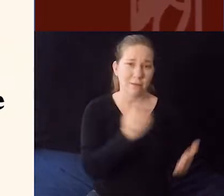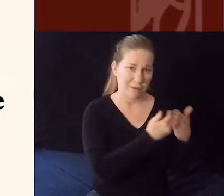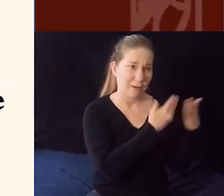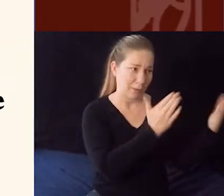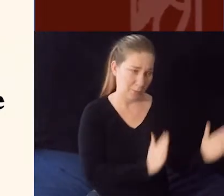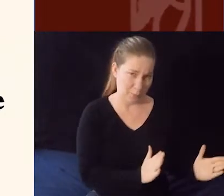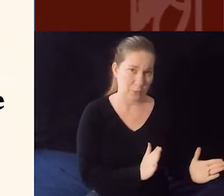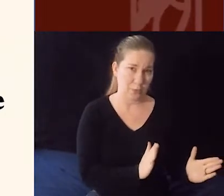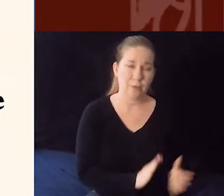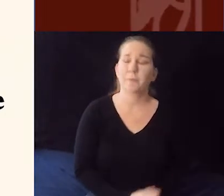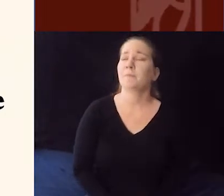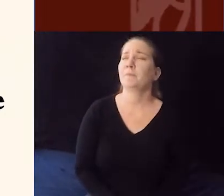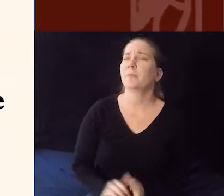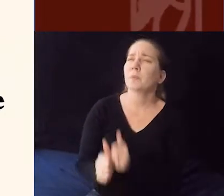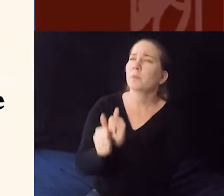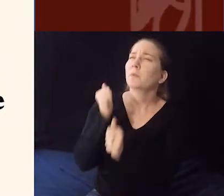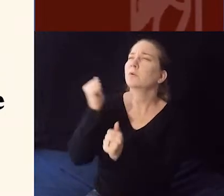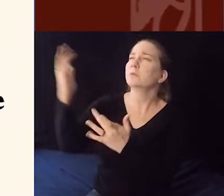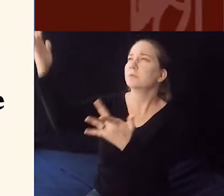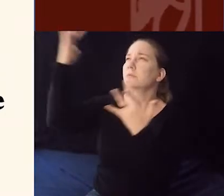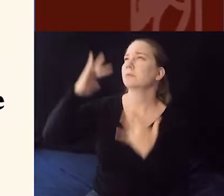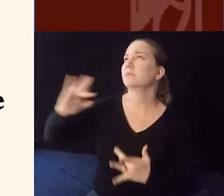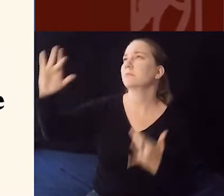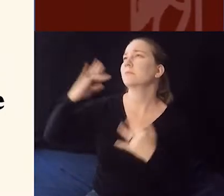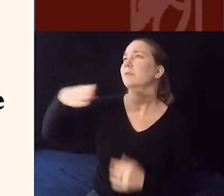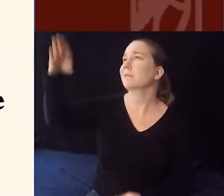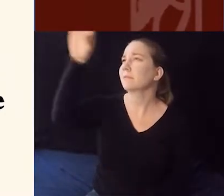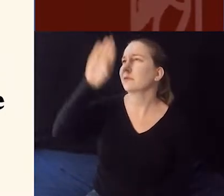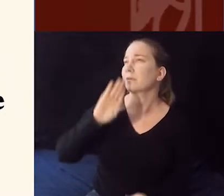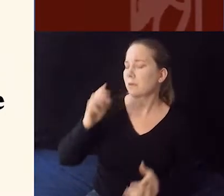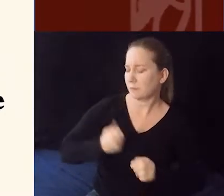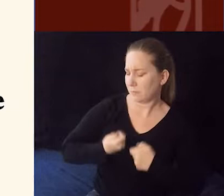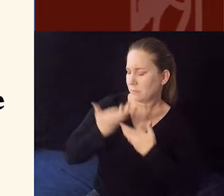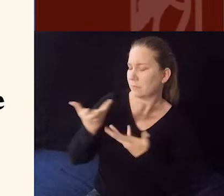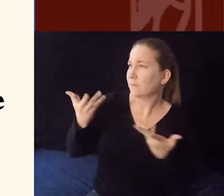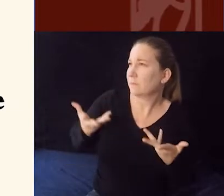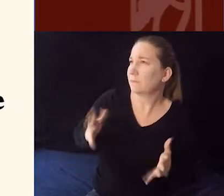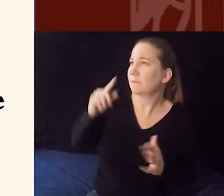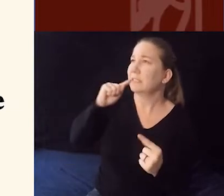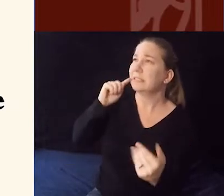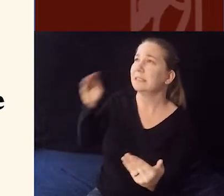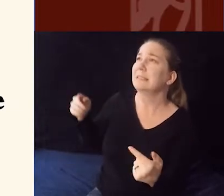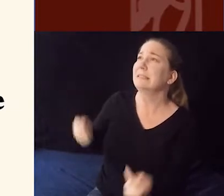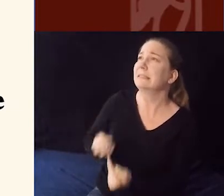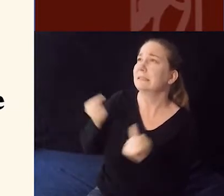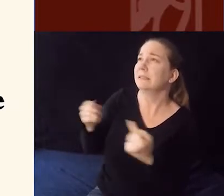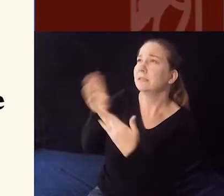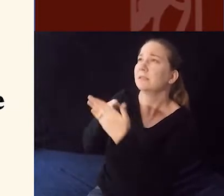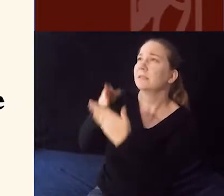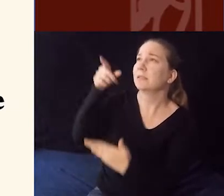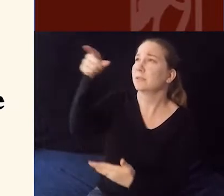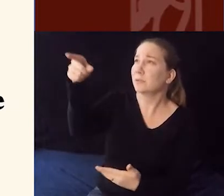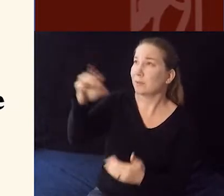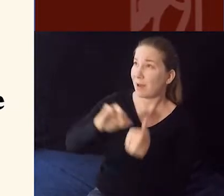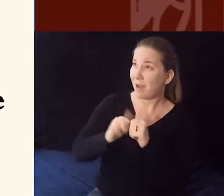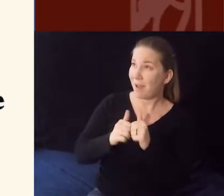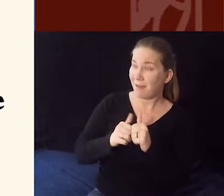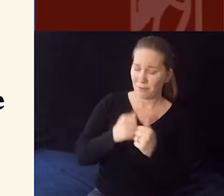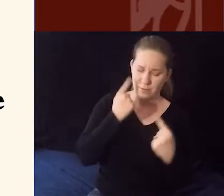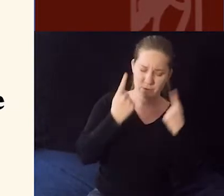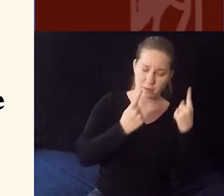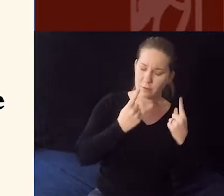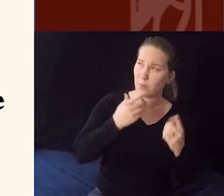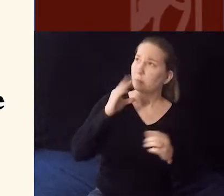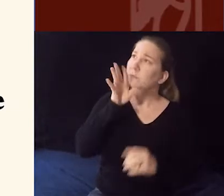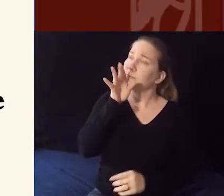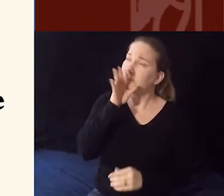Most merciful God, we confess that we have sinned against you in thought, word, and deed, by what we have done, and by